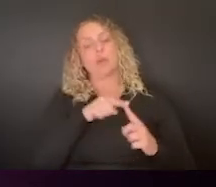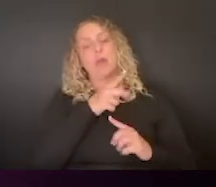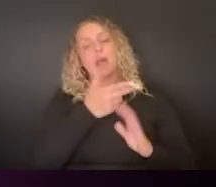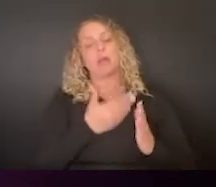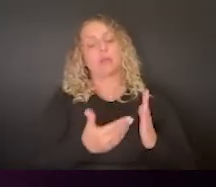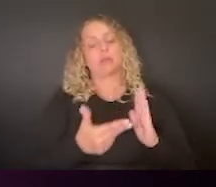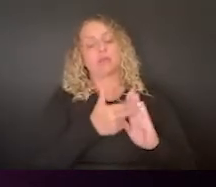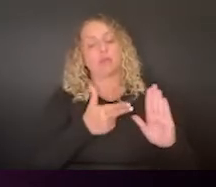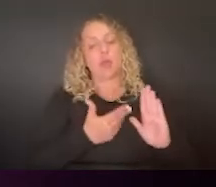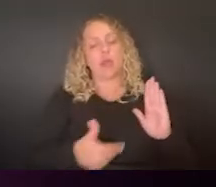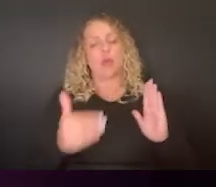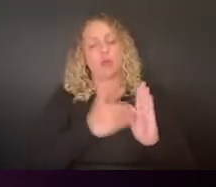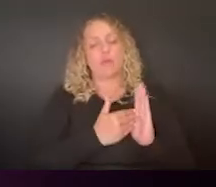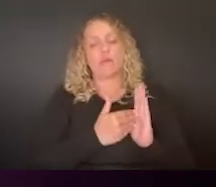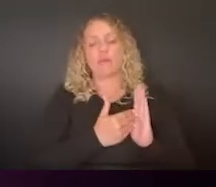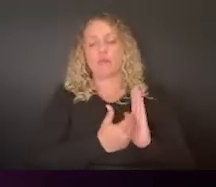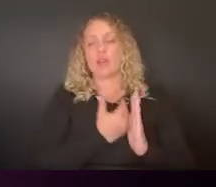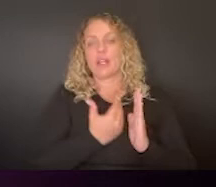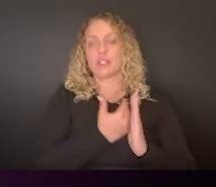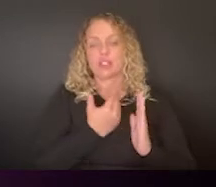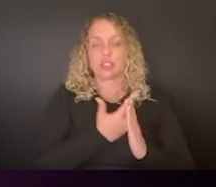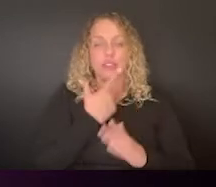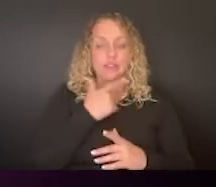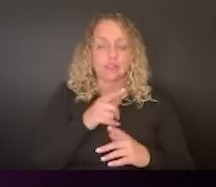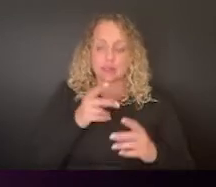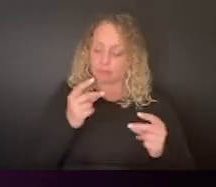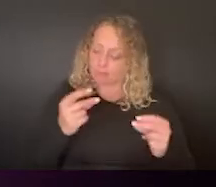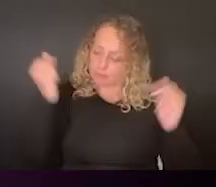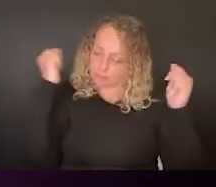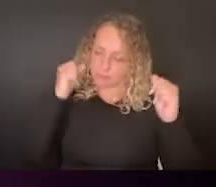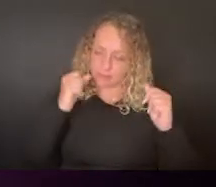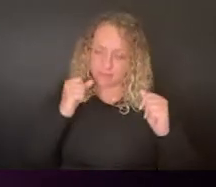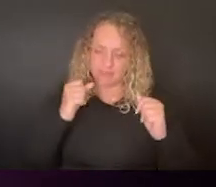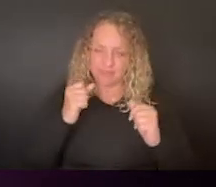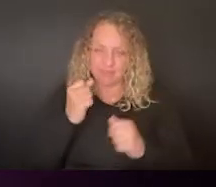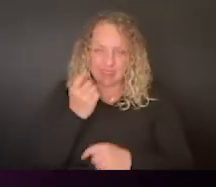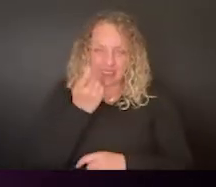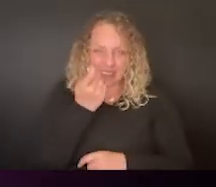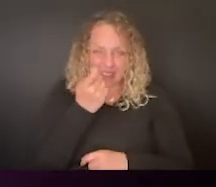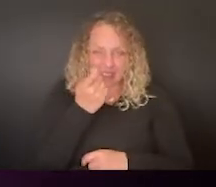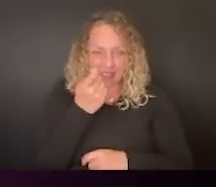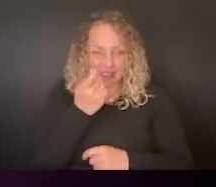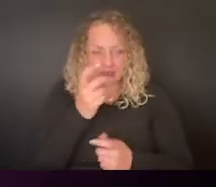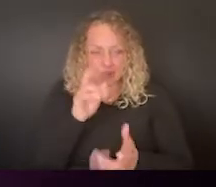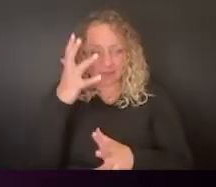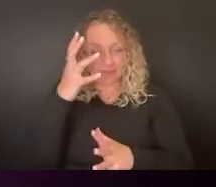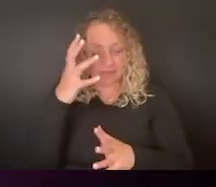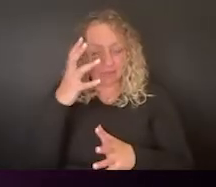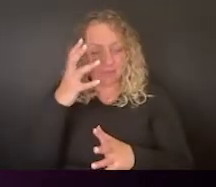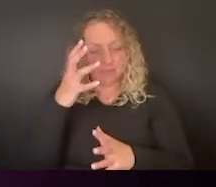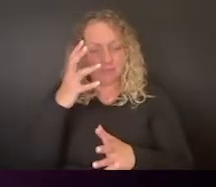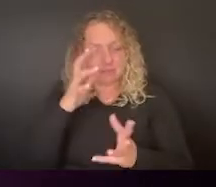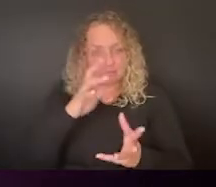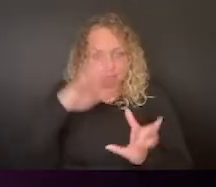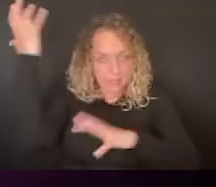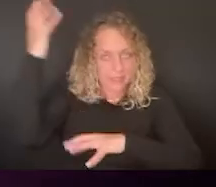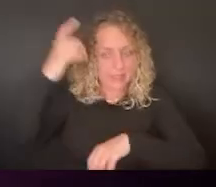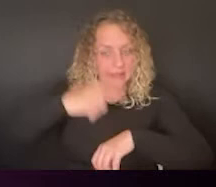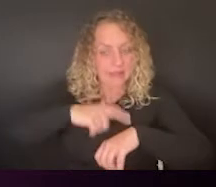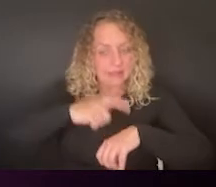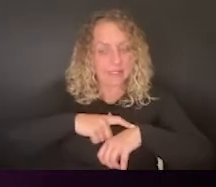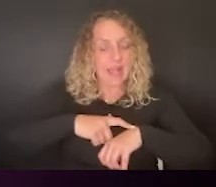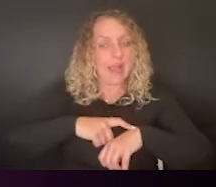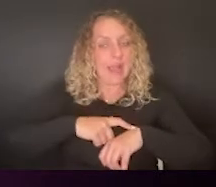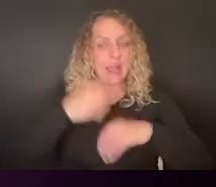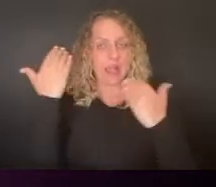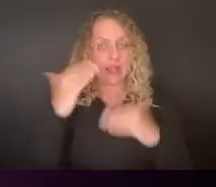app. This is where it gets tricky. While our team was informed about the brand refresh at the earliest possible moment,